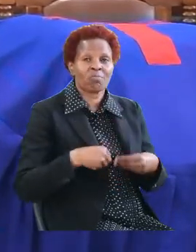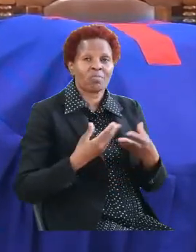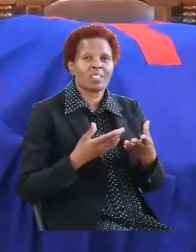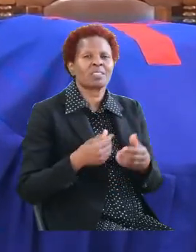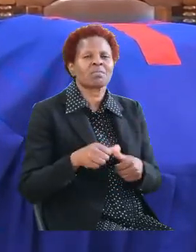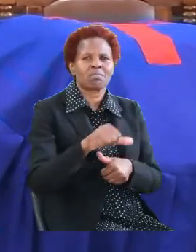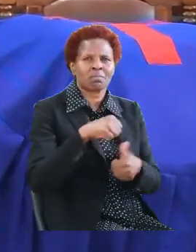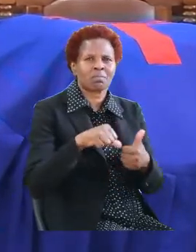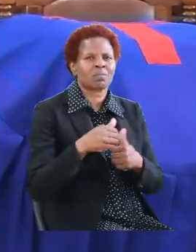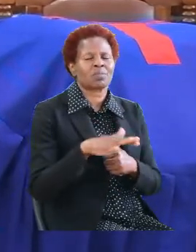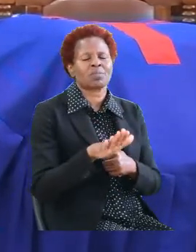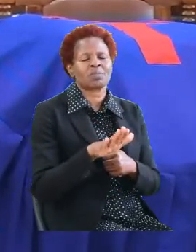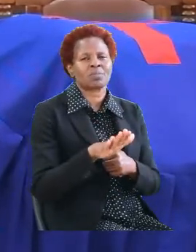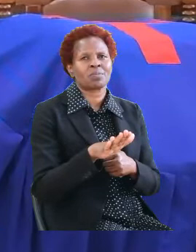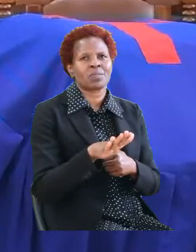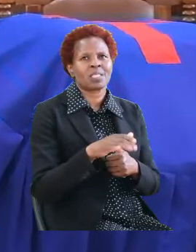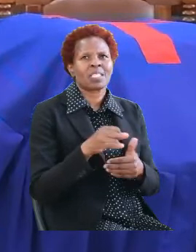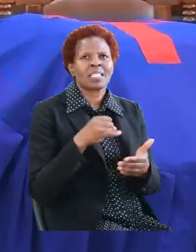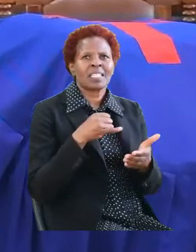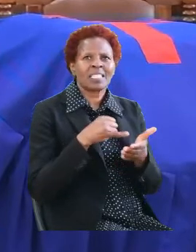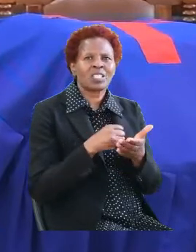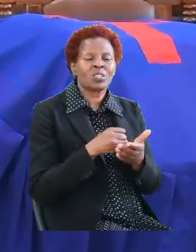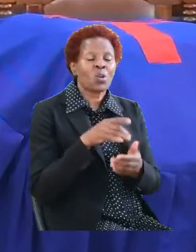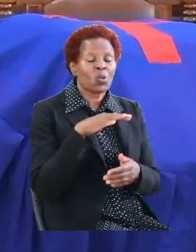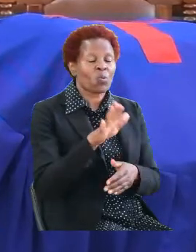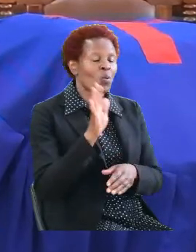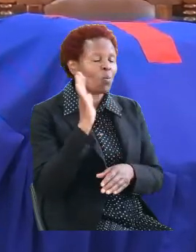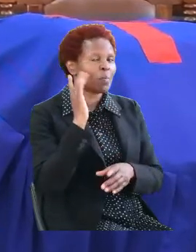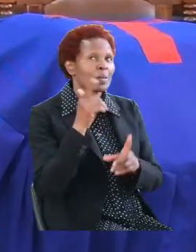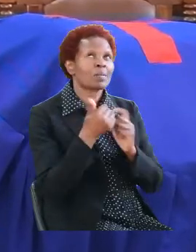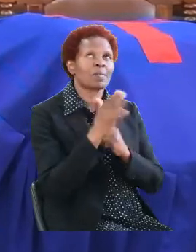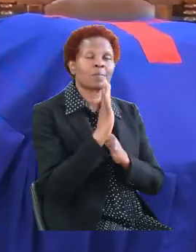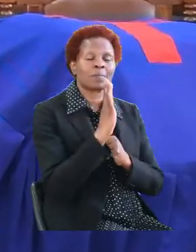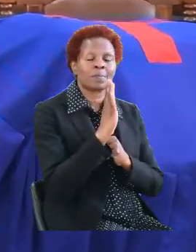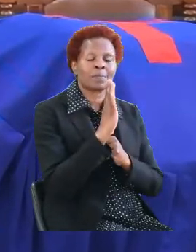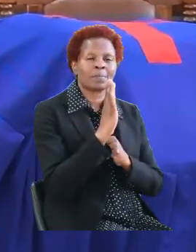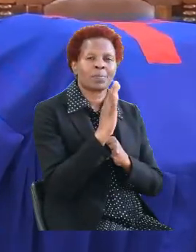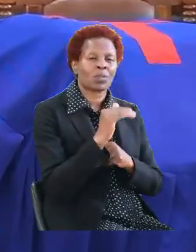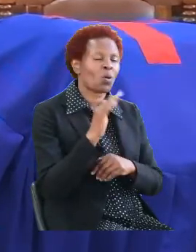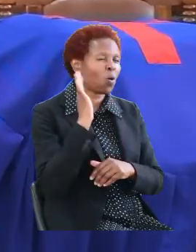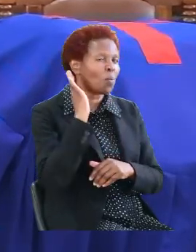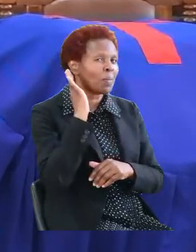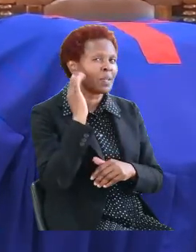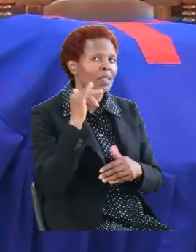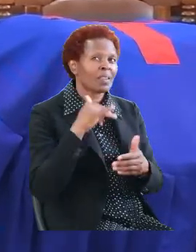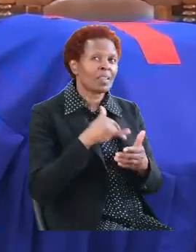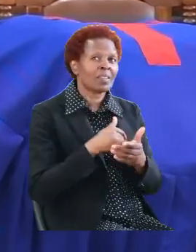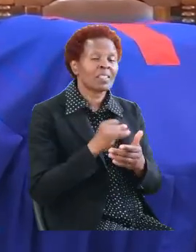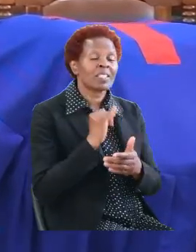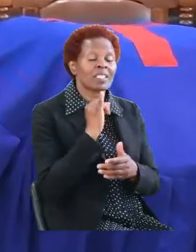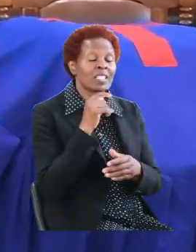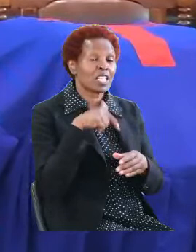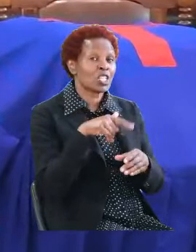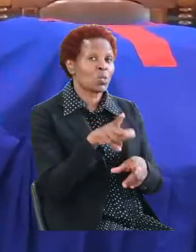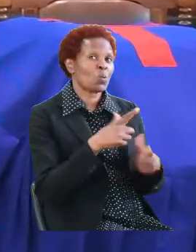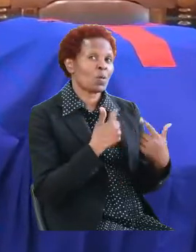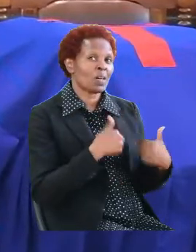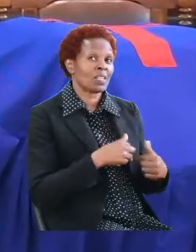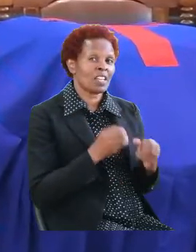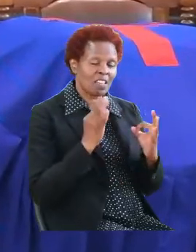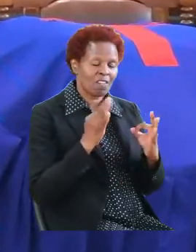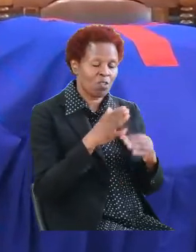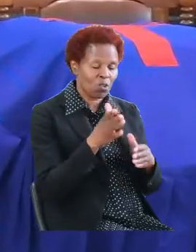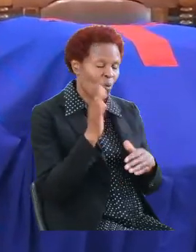you. It is in the obedience of the Lord. Obedience that comes from your heart. If you